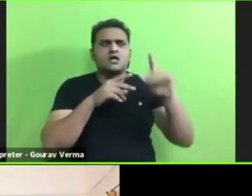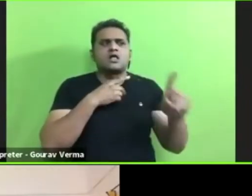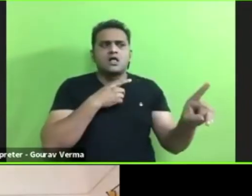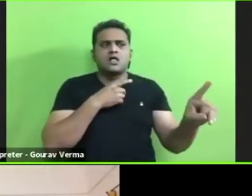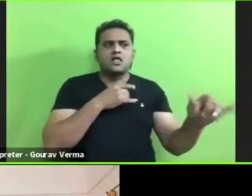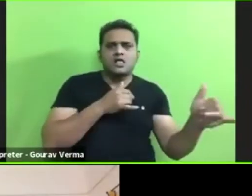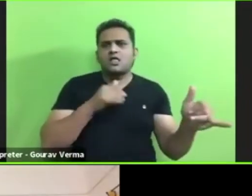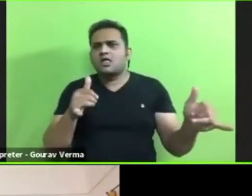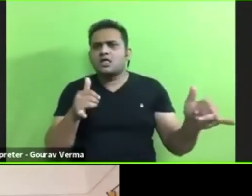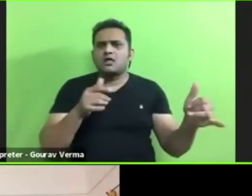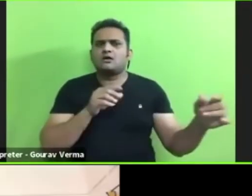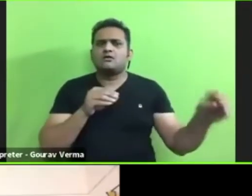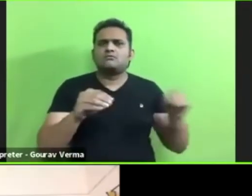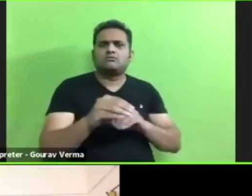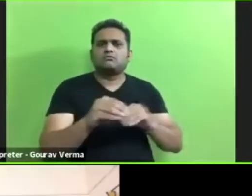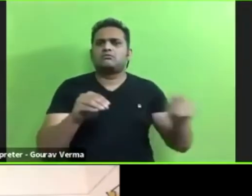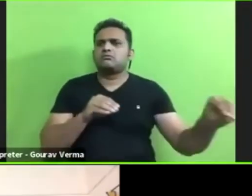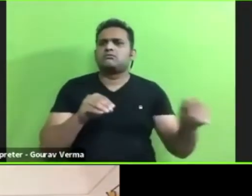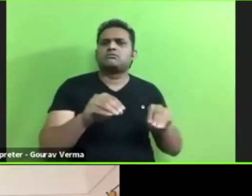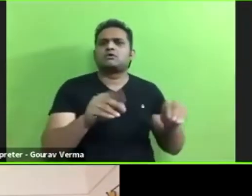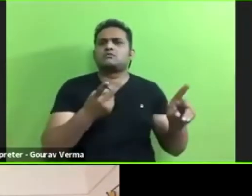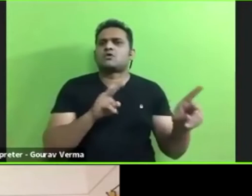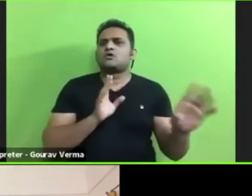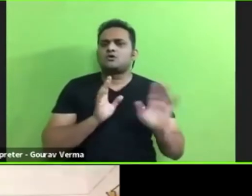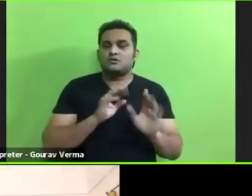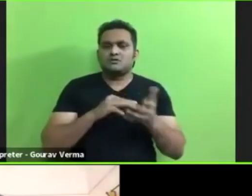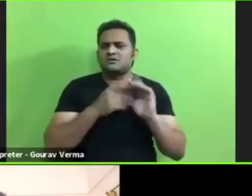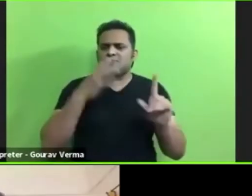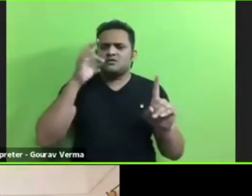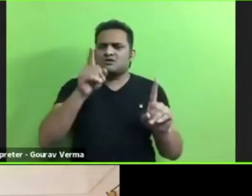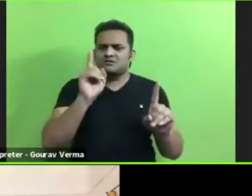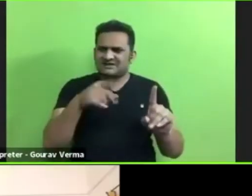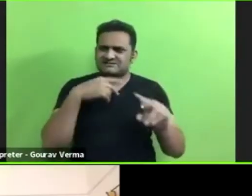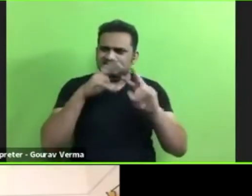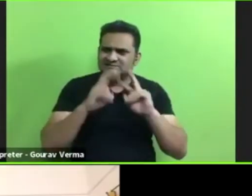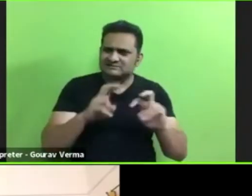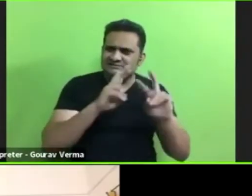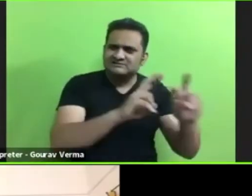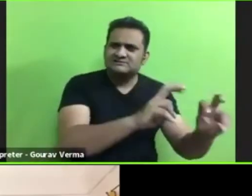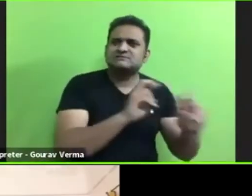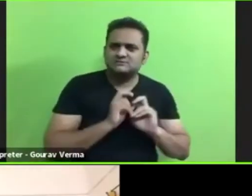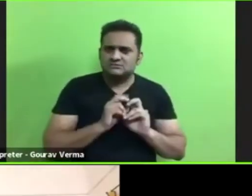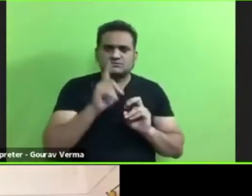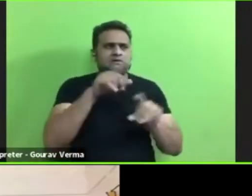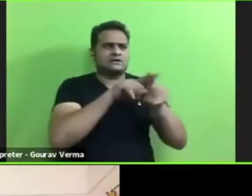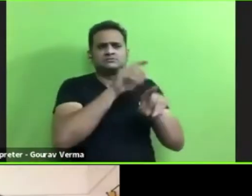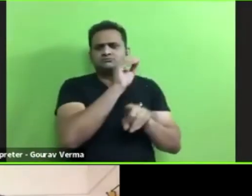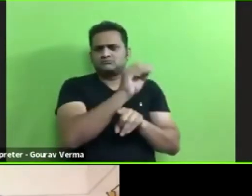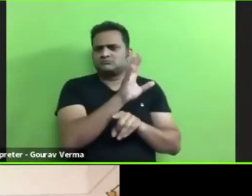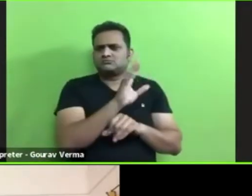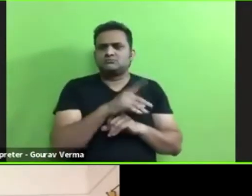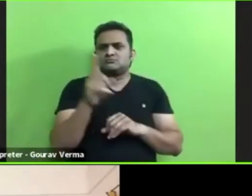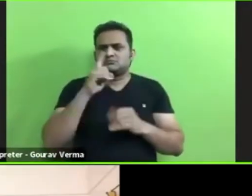right? And and I think it's an important thing we should explore on how this is. You know, I don't give you one example. I still, you know,